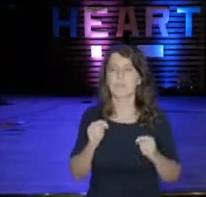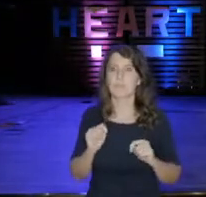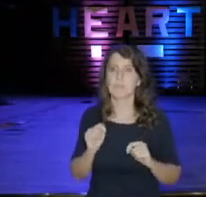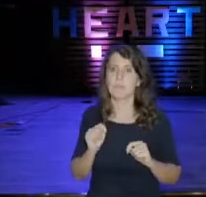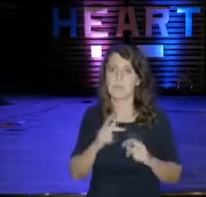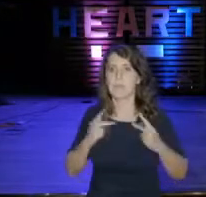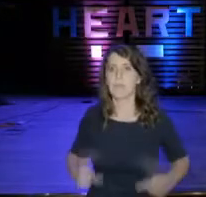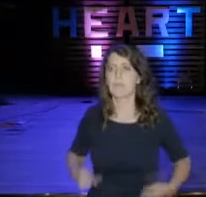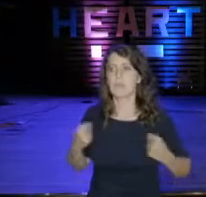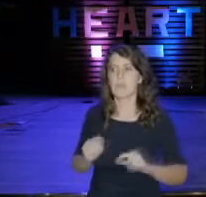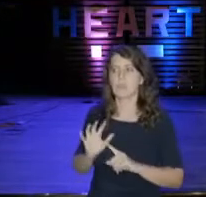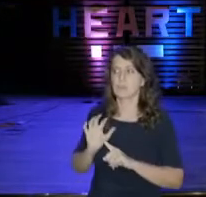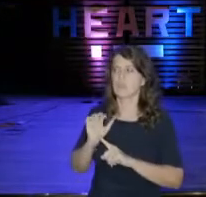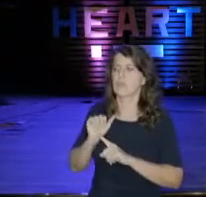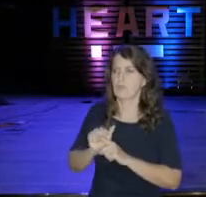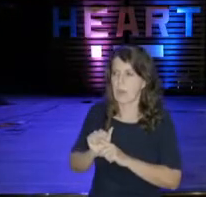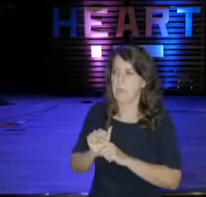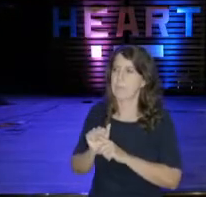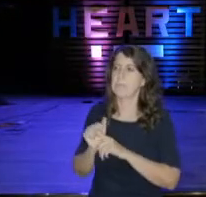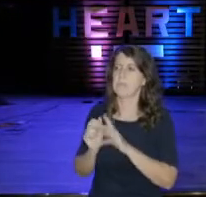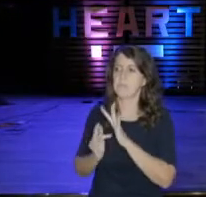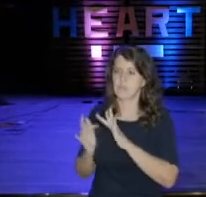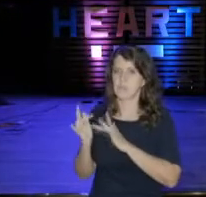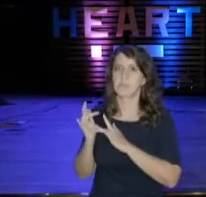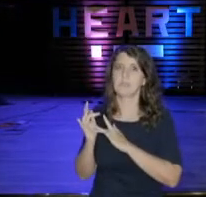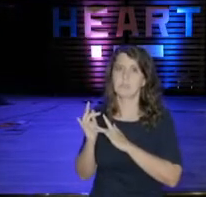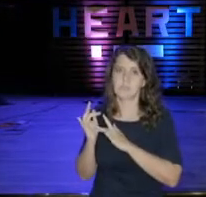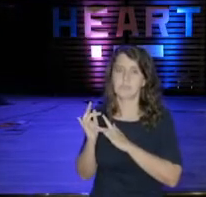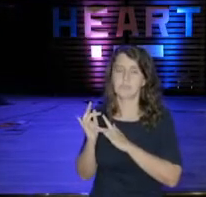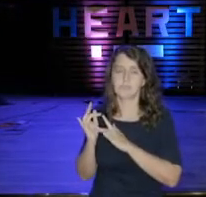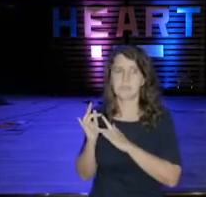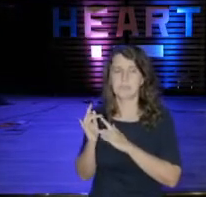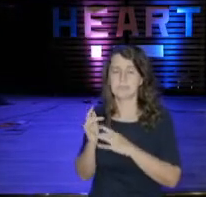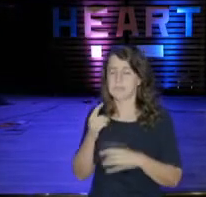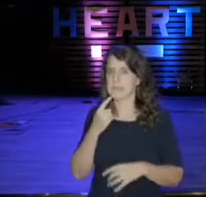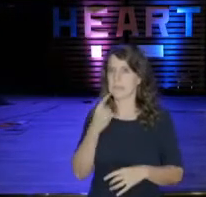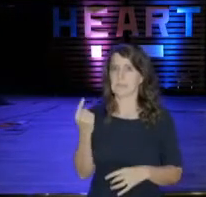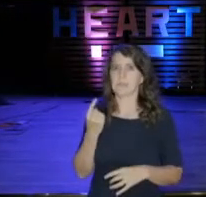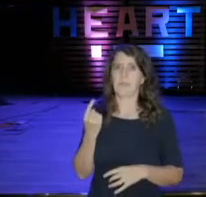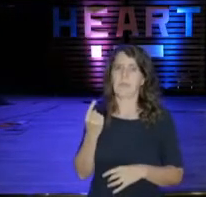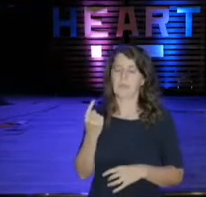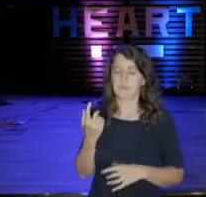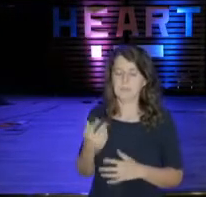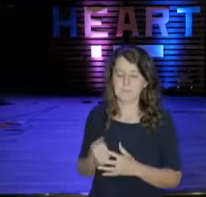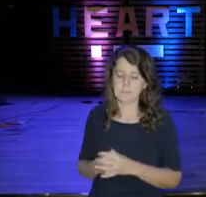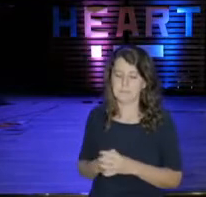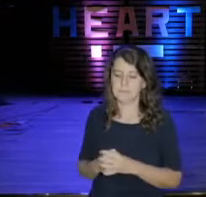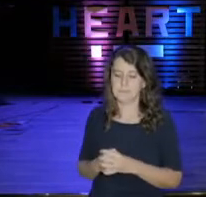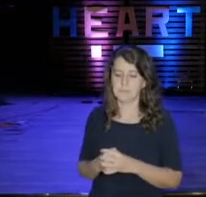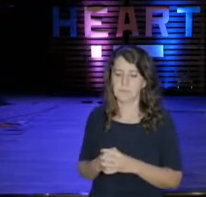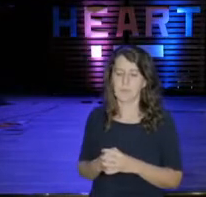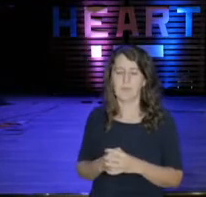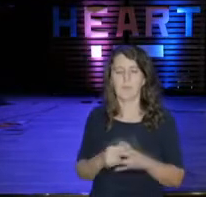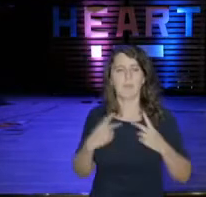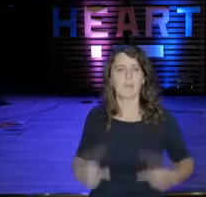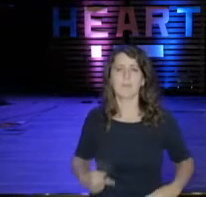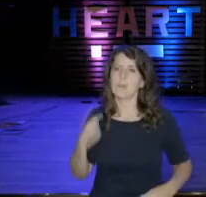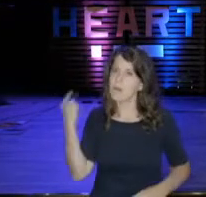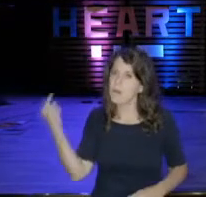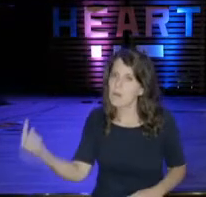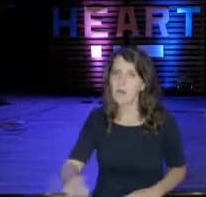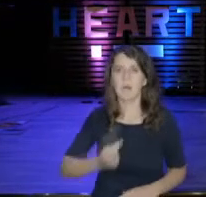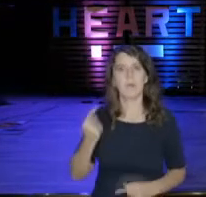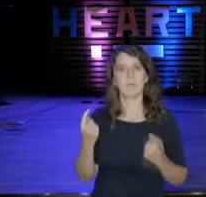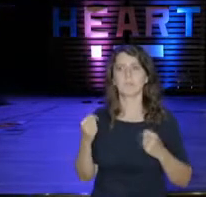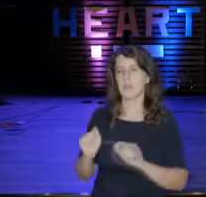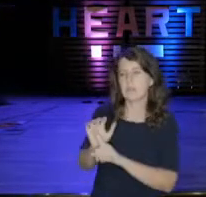into saying something that they could use against him." They were always doing that with Jesus. Always trying to trap him.